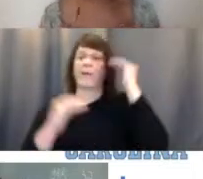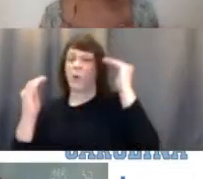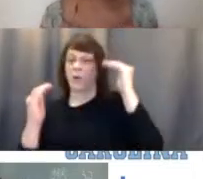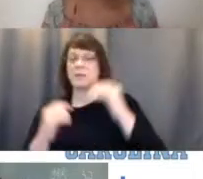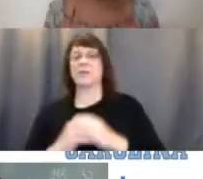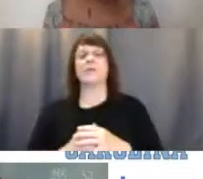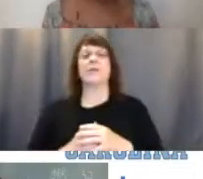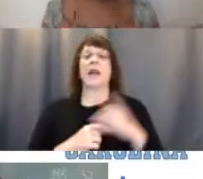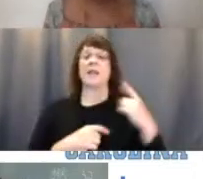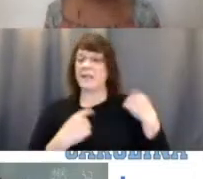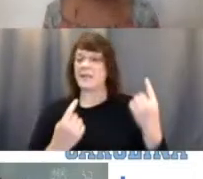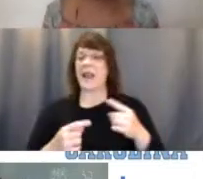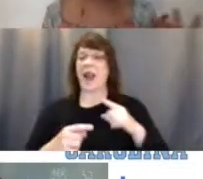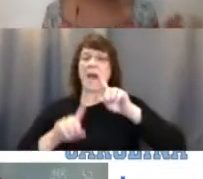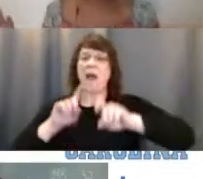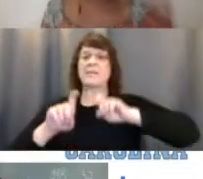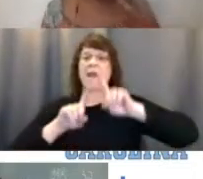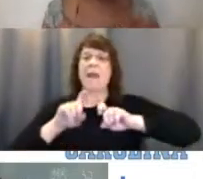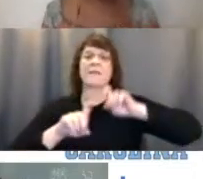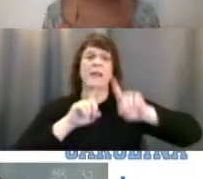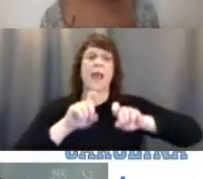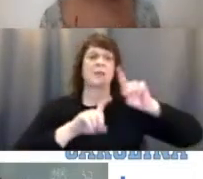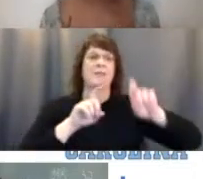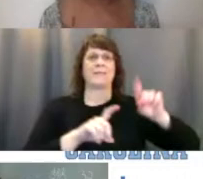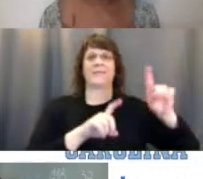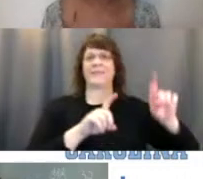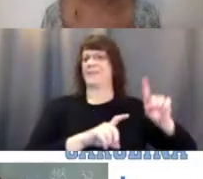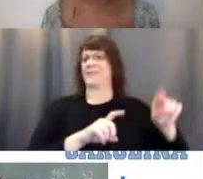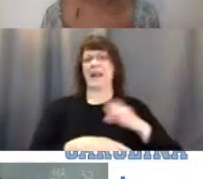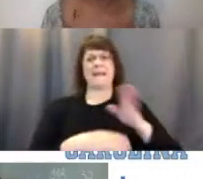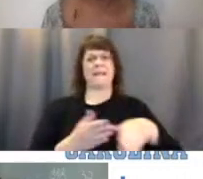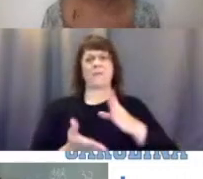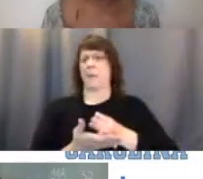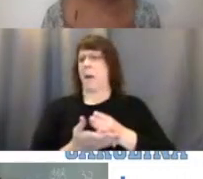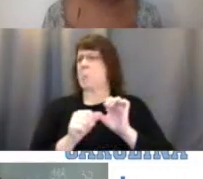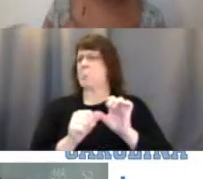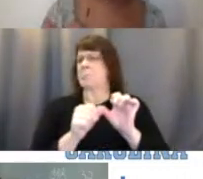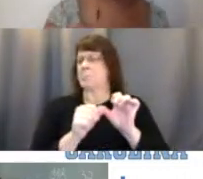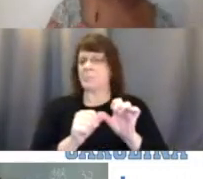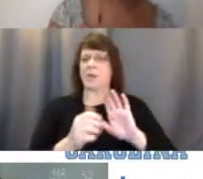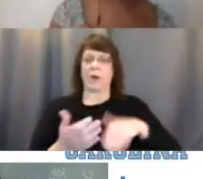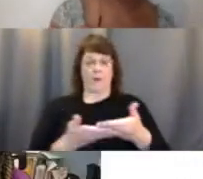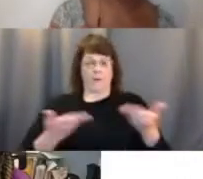been asking questions and more questions, and I never really stopped asking. So that's gotten me to where I am now.